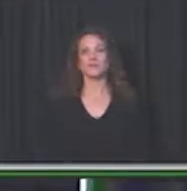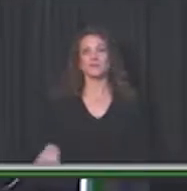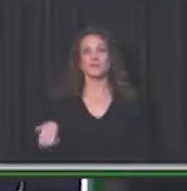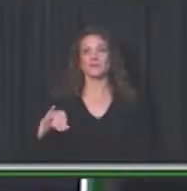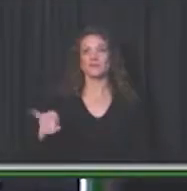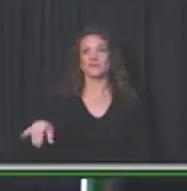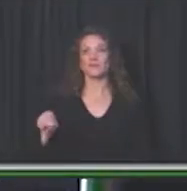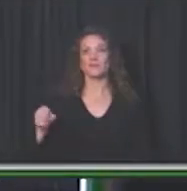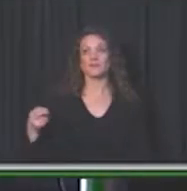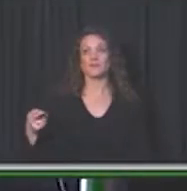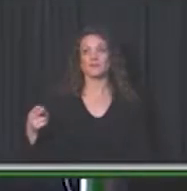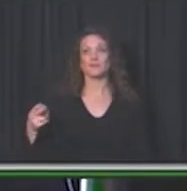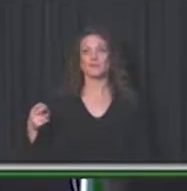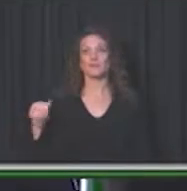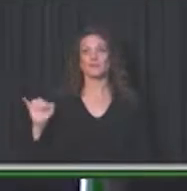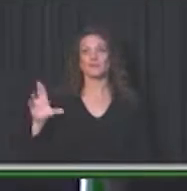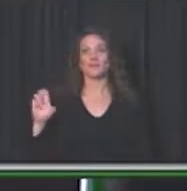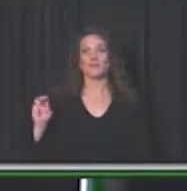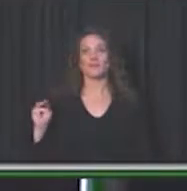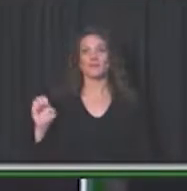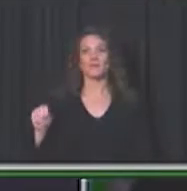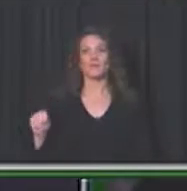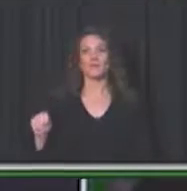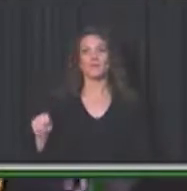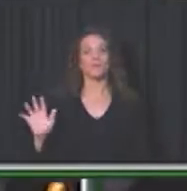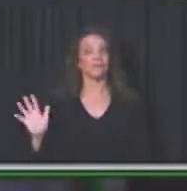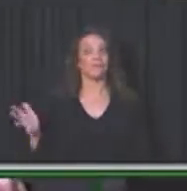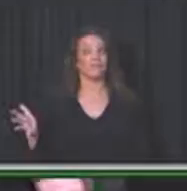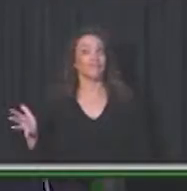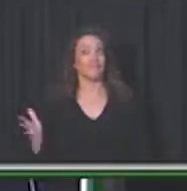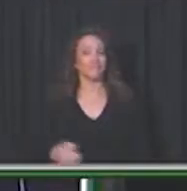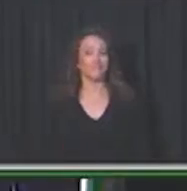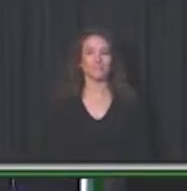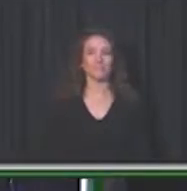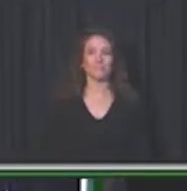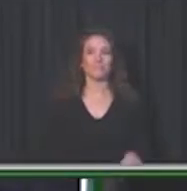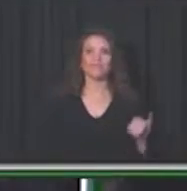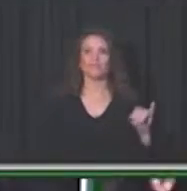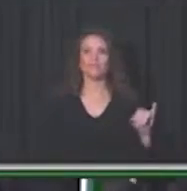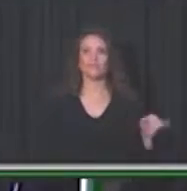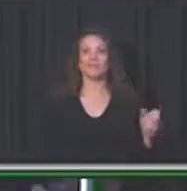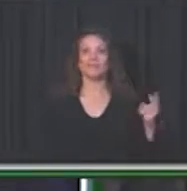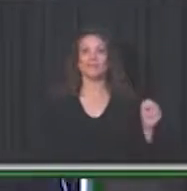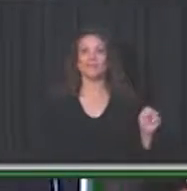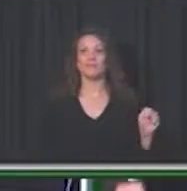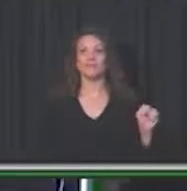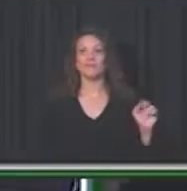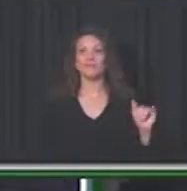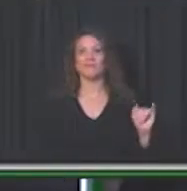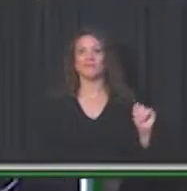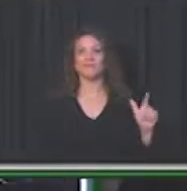Joseph George Ironman the Fifth. Jonathan Romello Cruz.